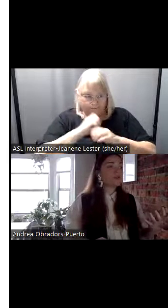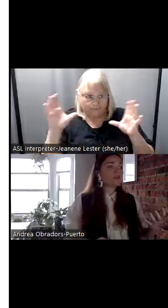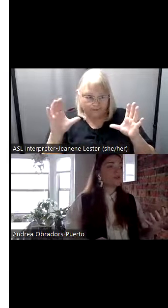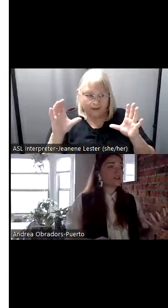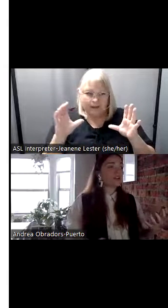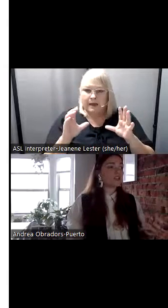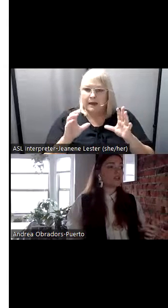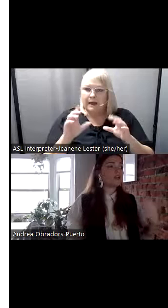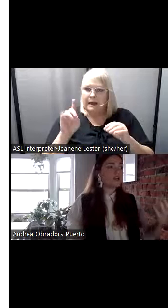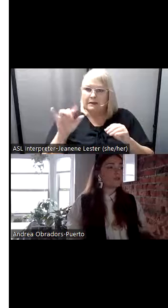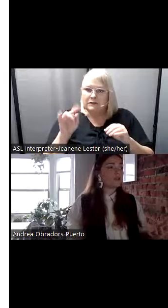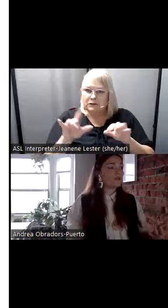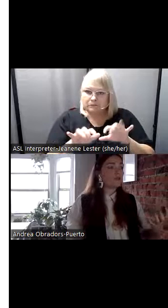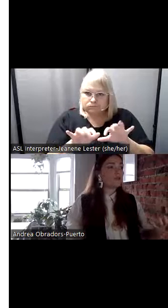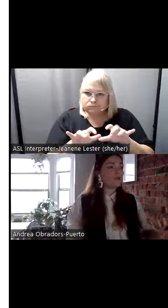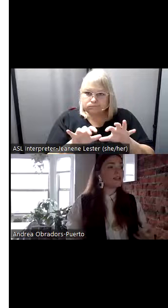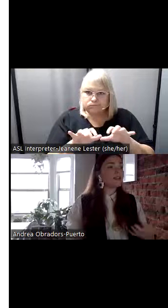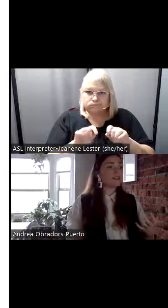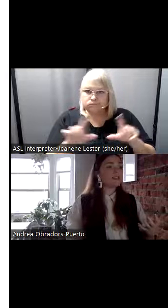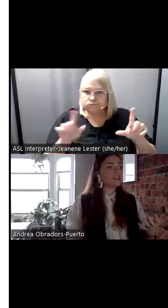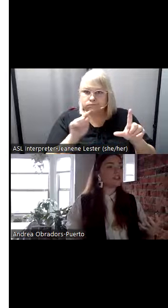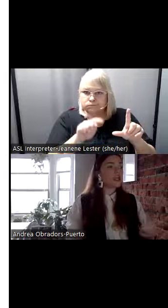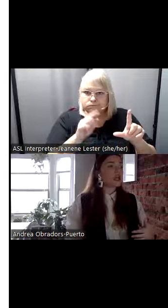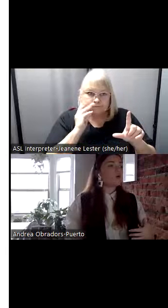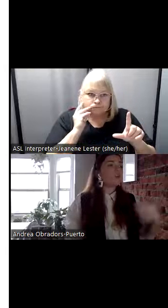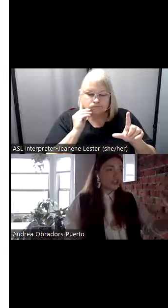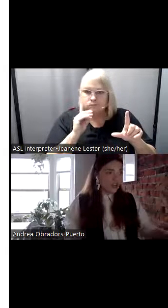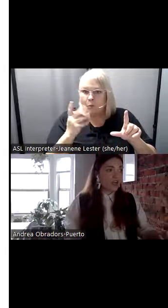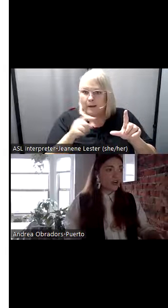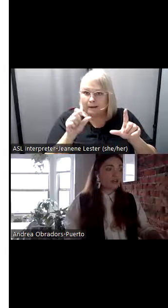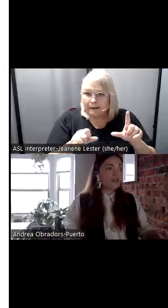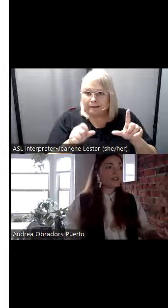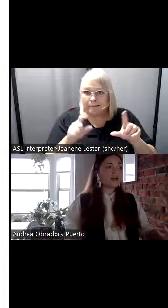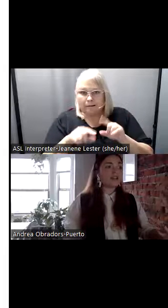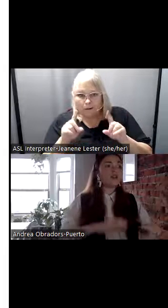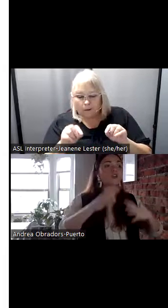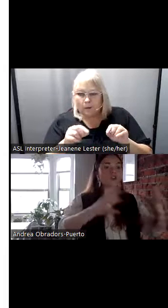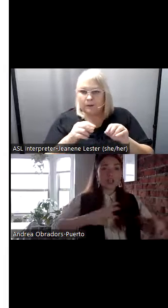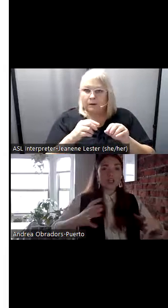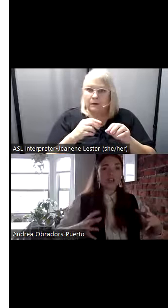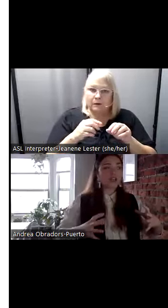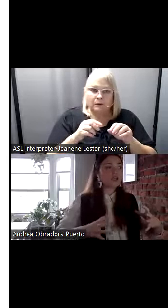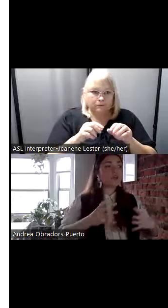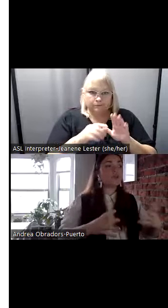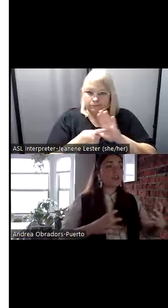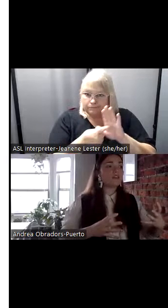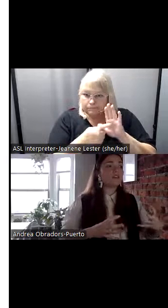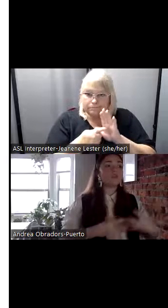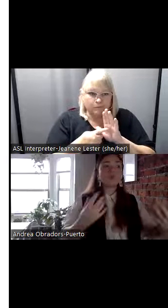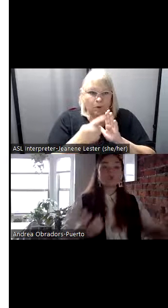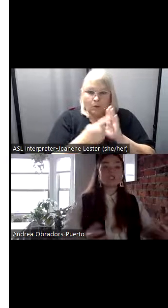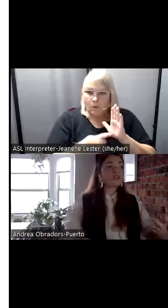platform experience. We comprehend platform capabilities and limitations. We generate artifacts that illustrate or can simulate